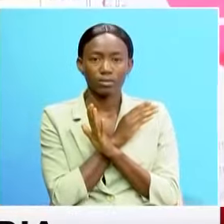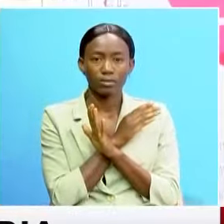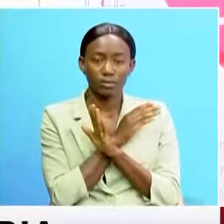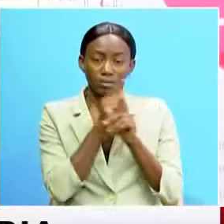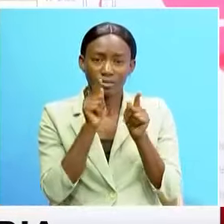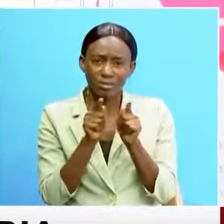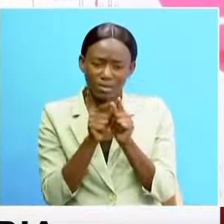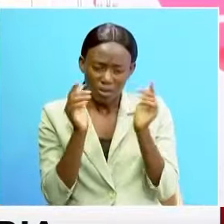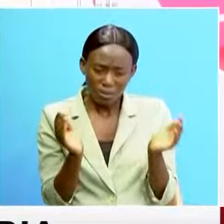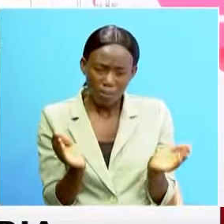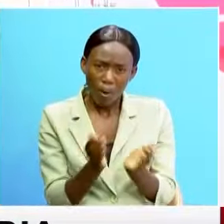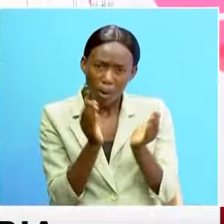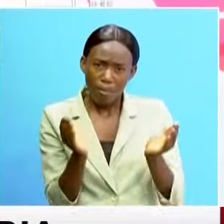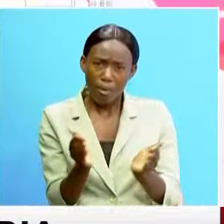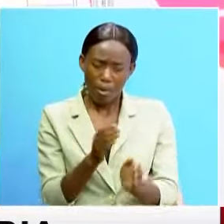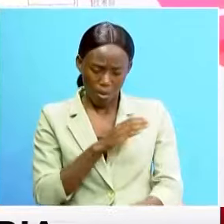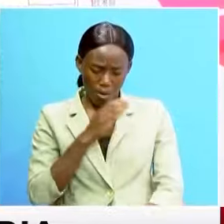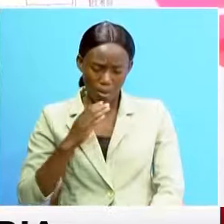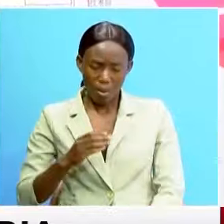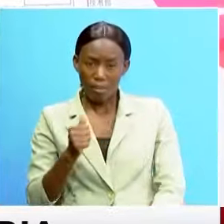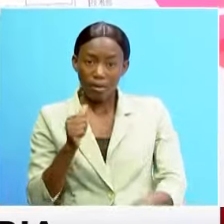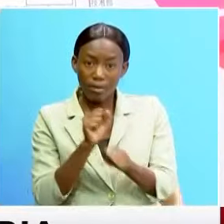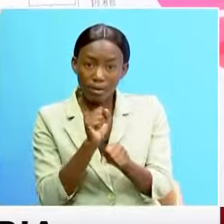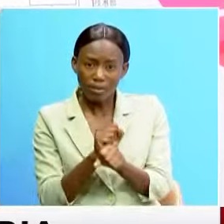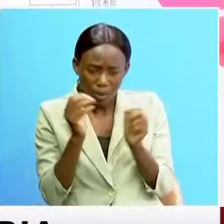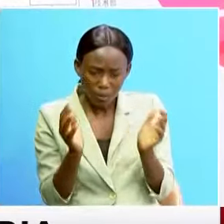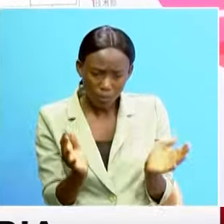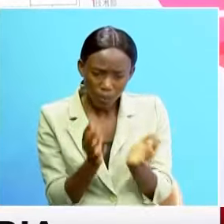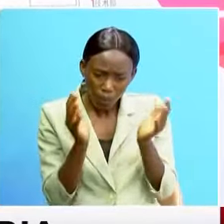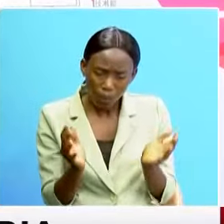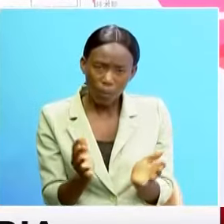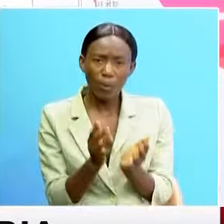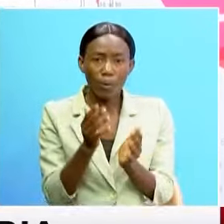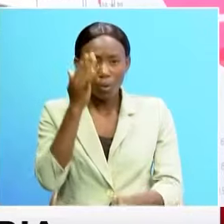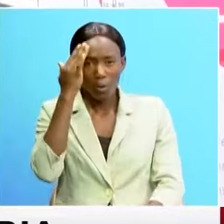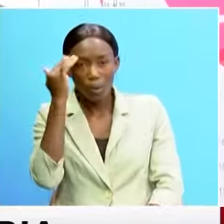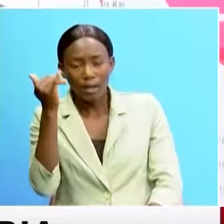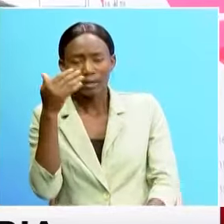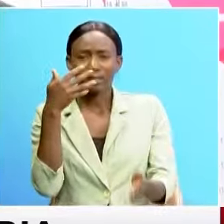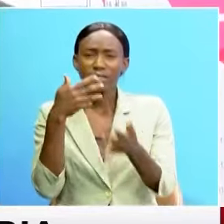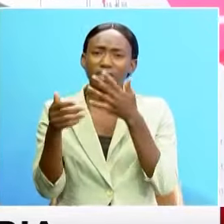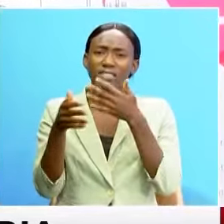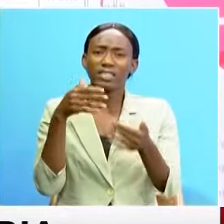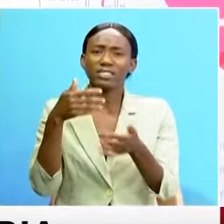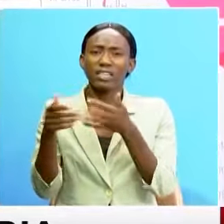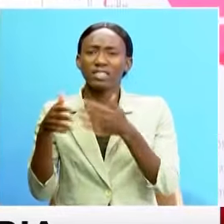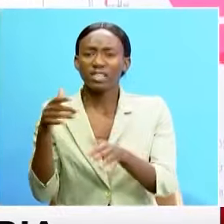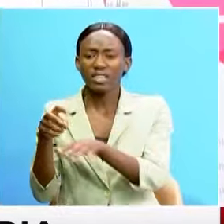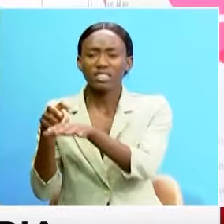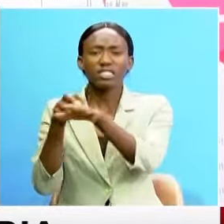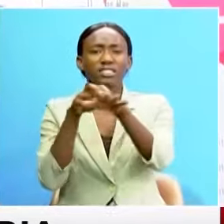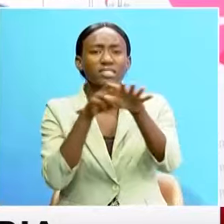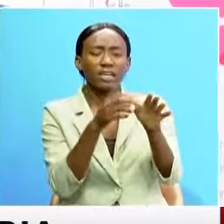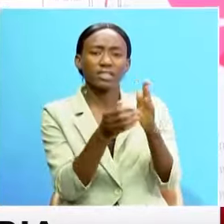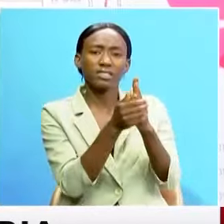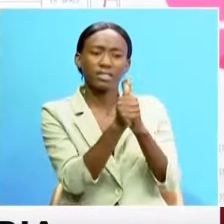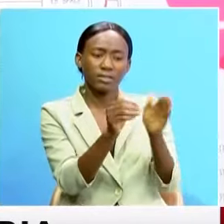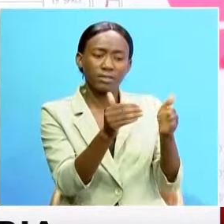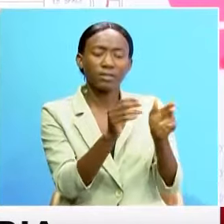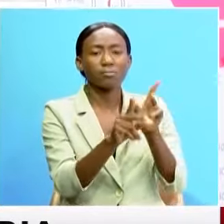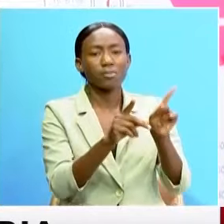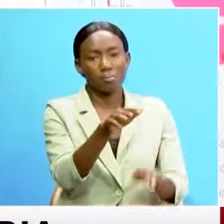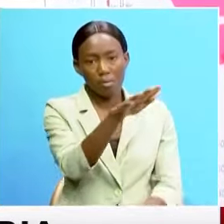establishing some of the companies right back home so that it's easy to transfer those skills, you know, to our people. It is